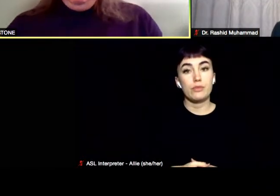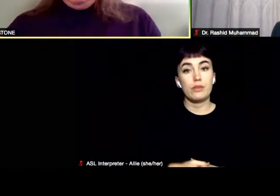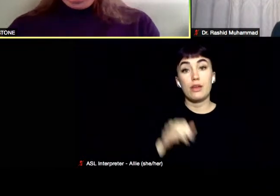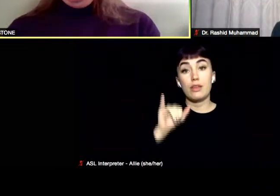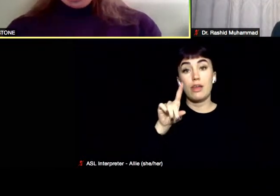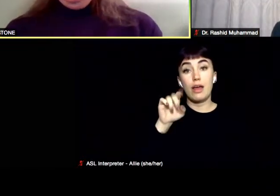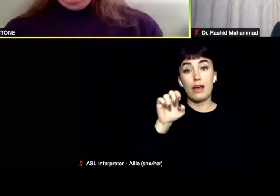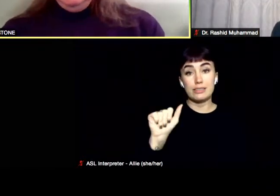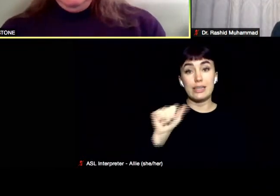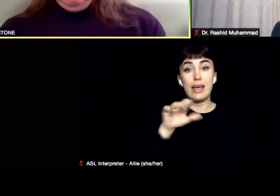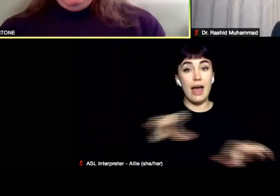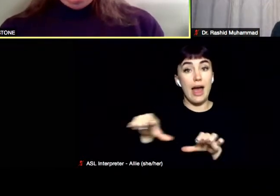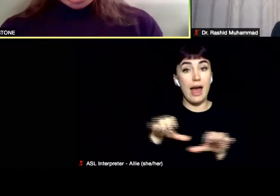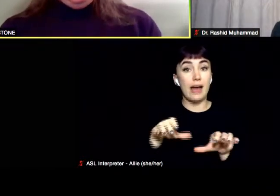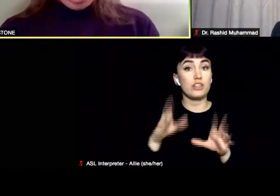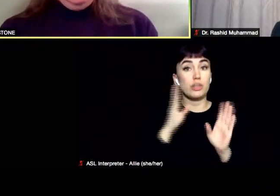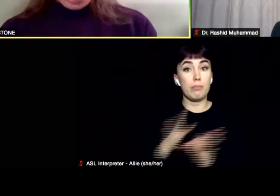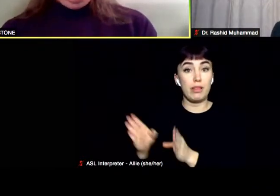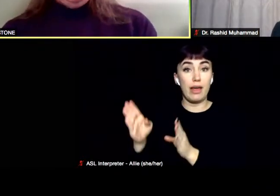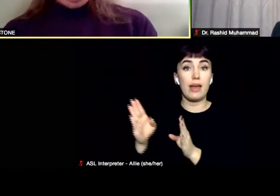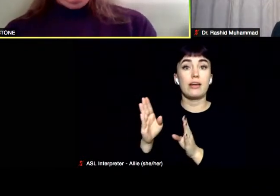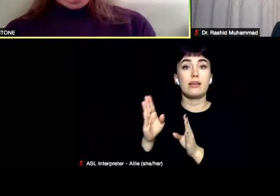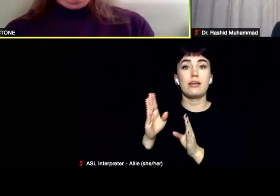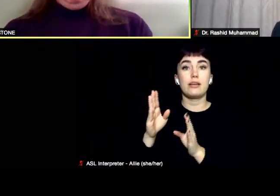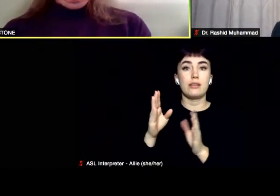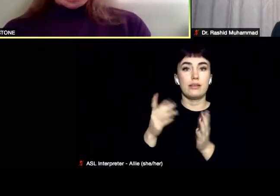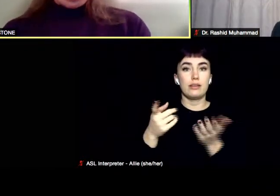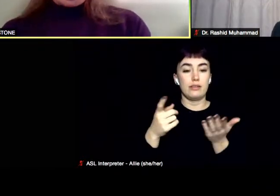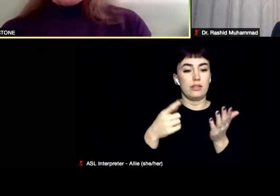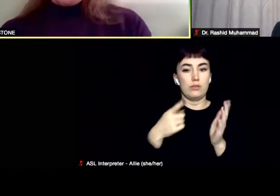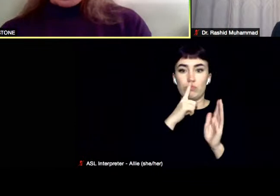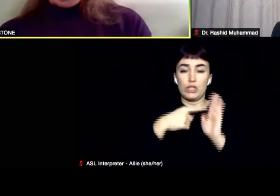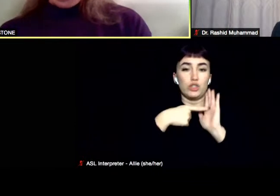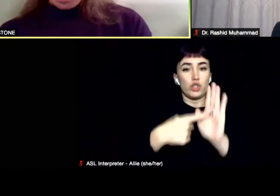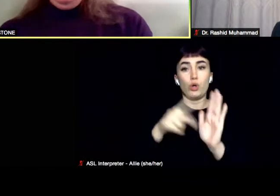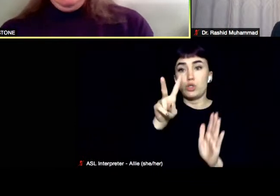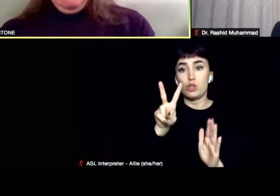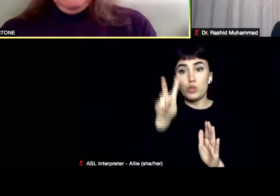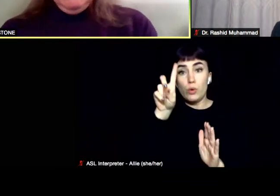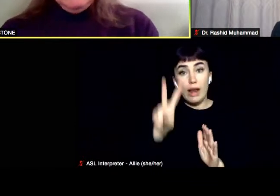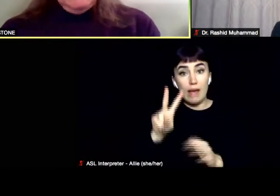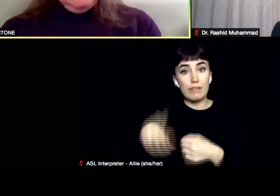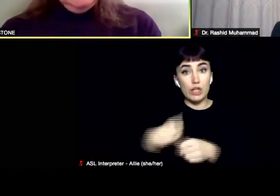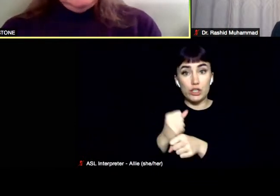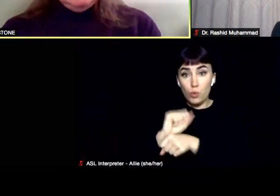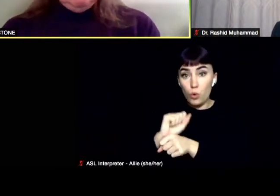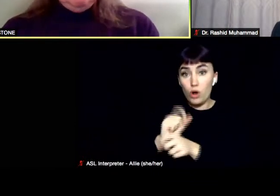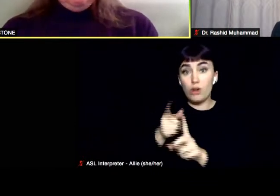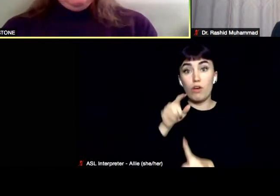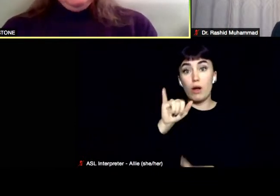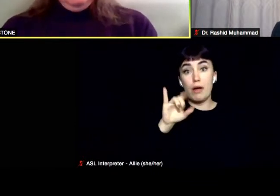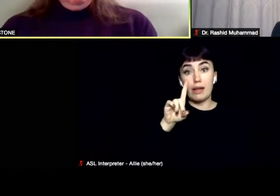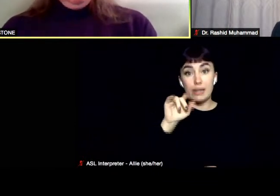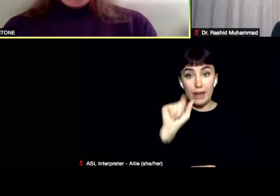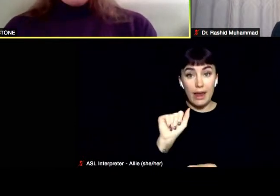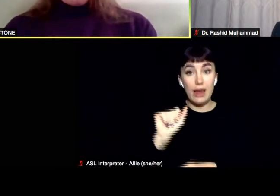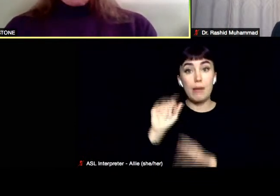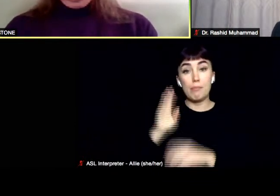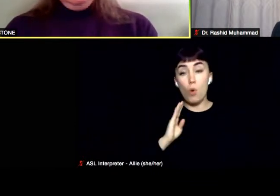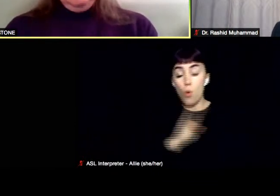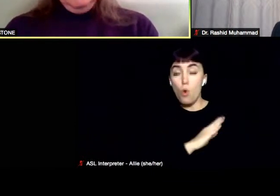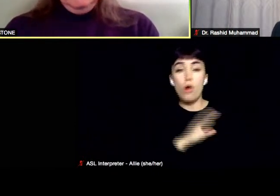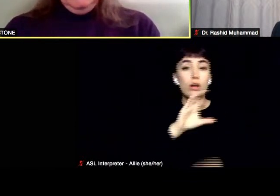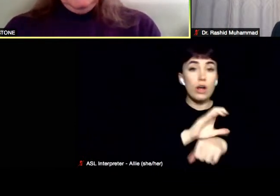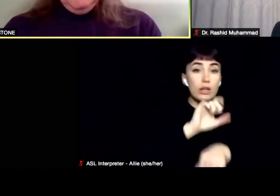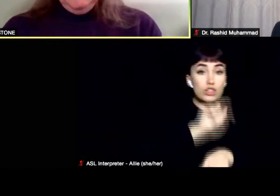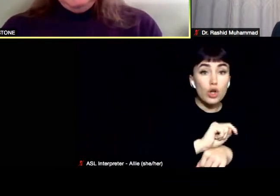is a manifestation of those 2.5 years of work by members of the IDEA Board and the consultants. Brighton